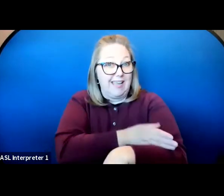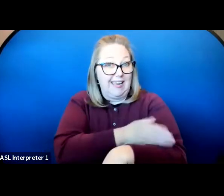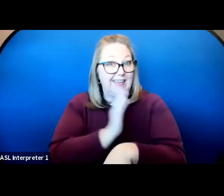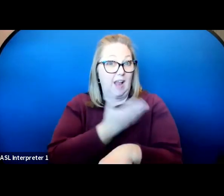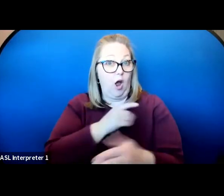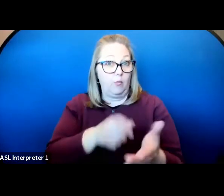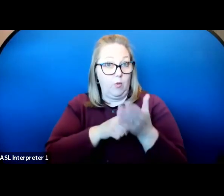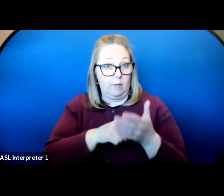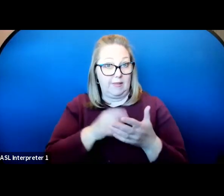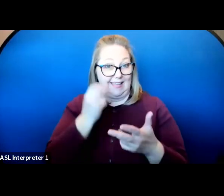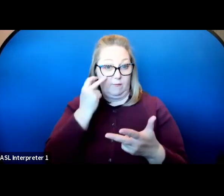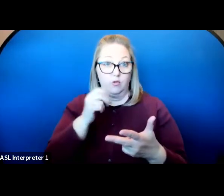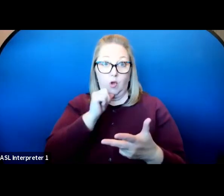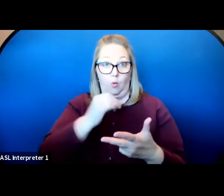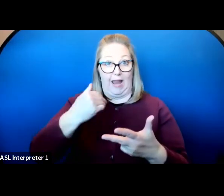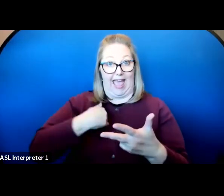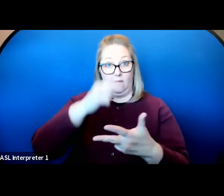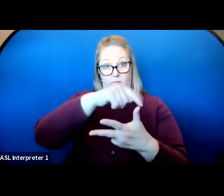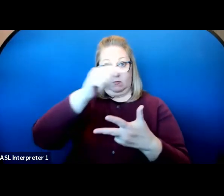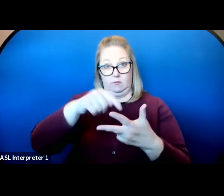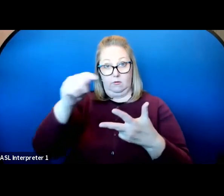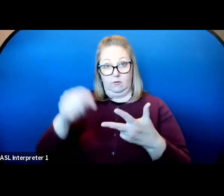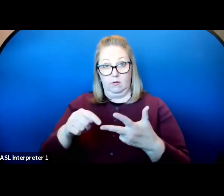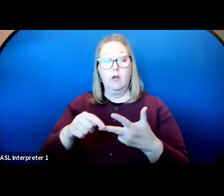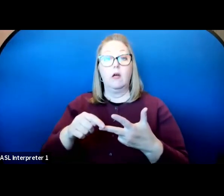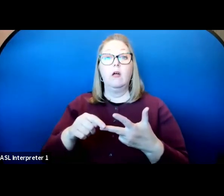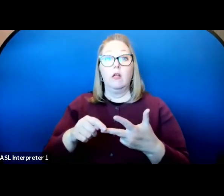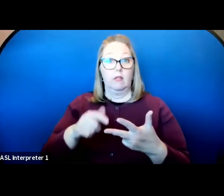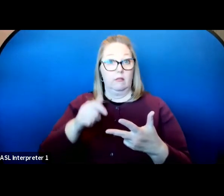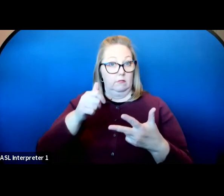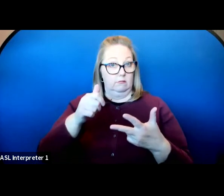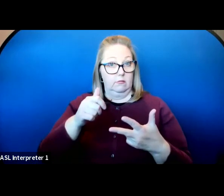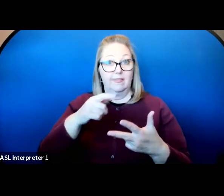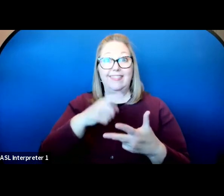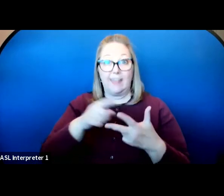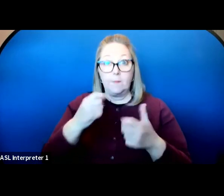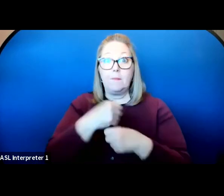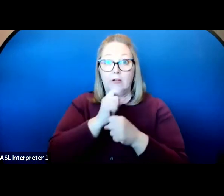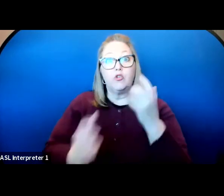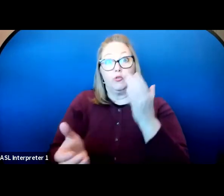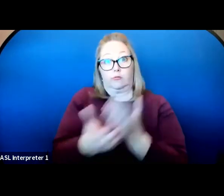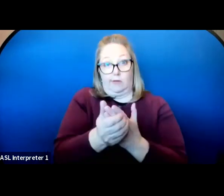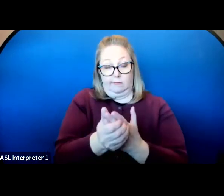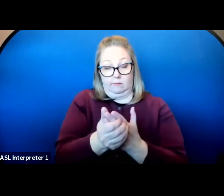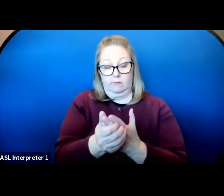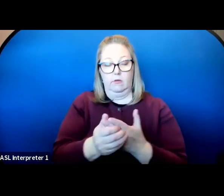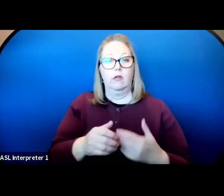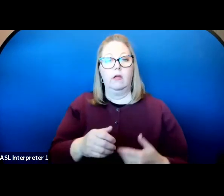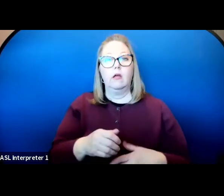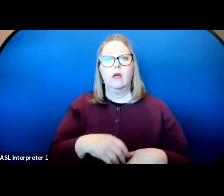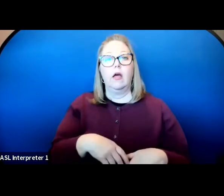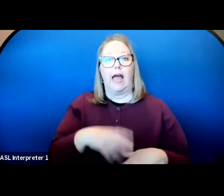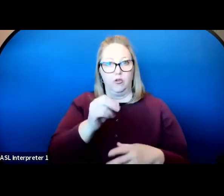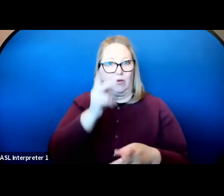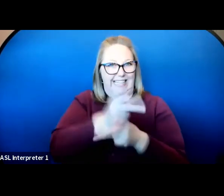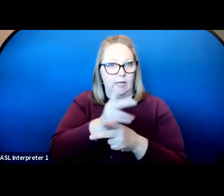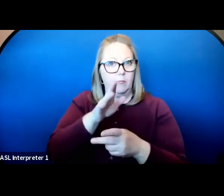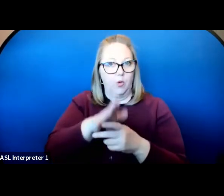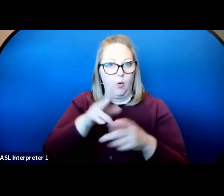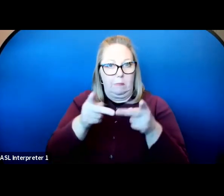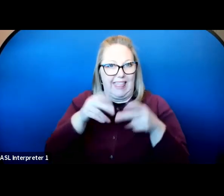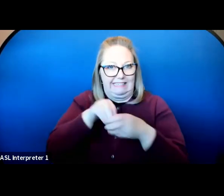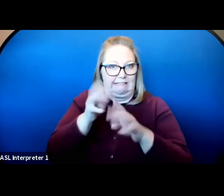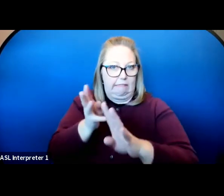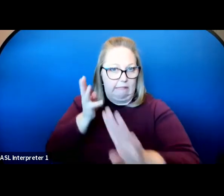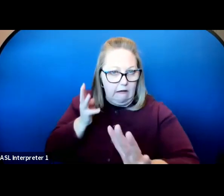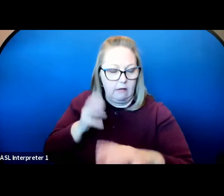those within the next 30 days, you maintain your spot within that. If you are applying as a new applicant, you need to get on there as soon as possible to get